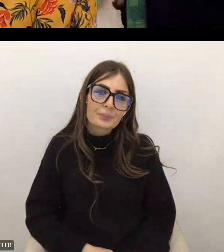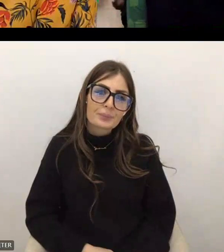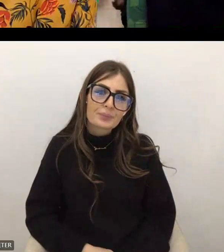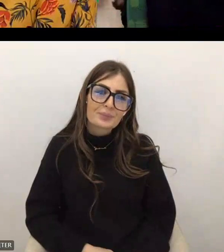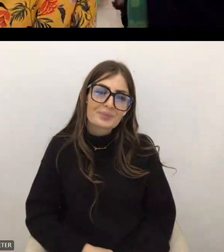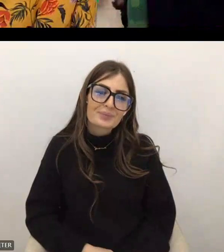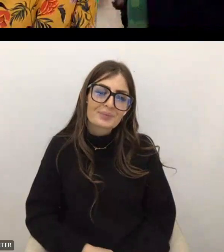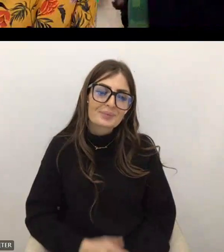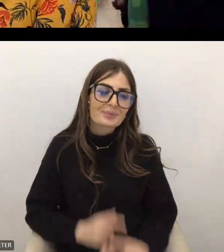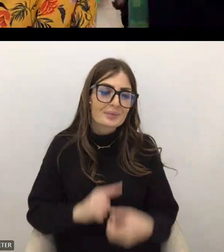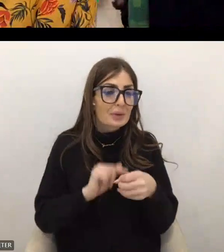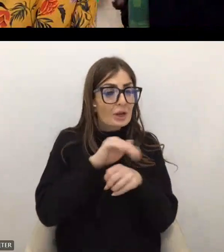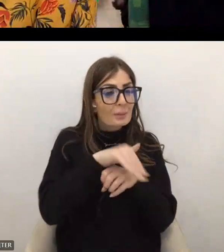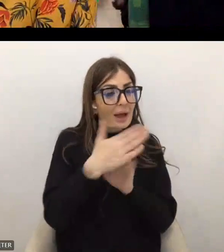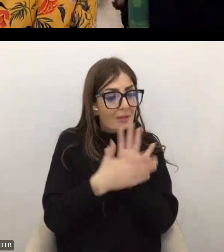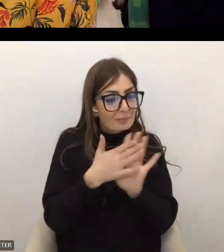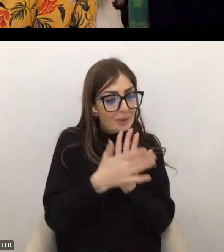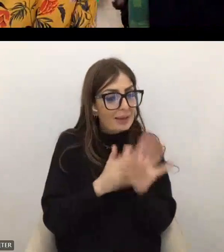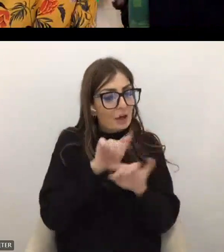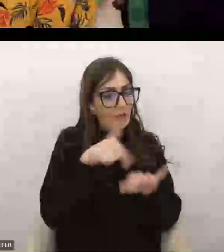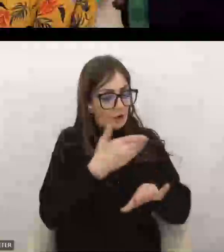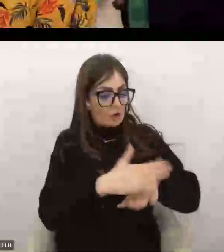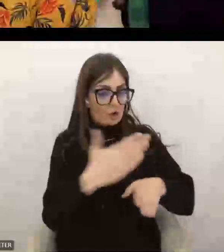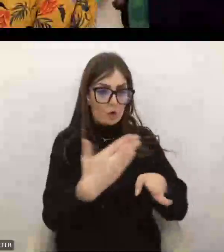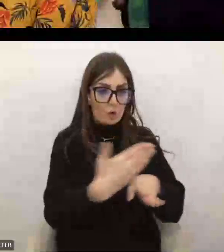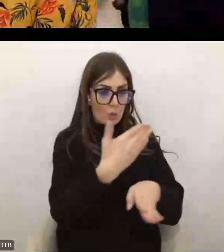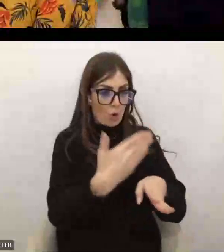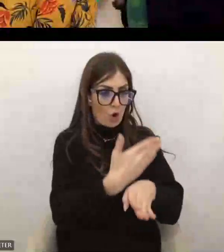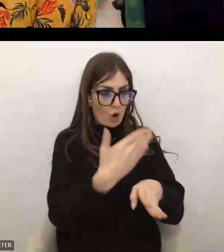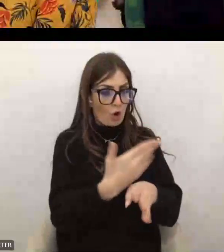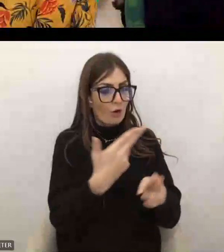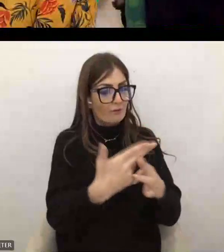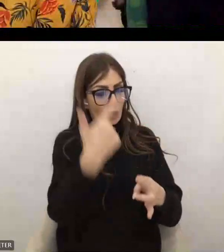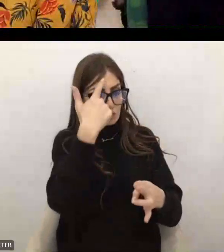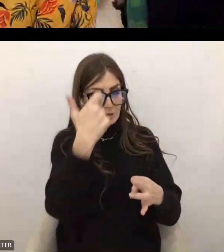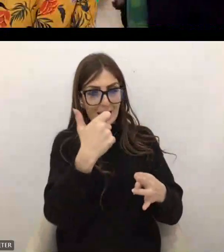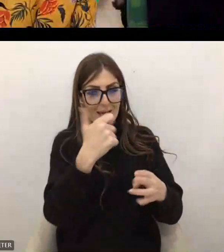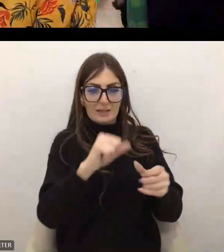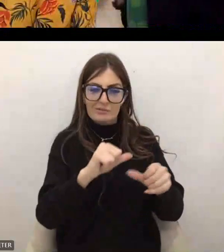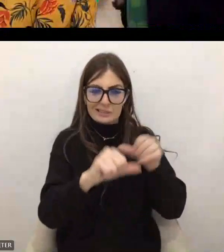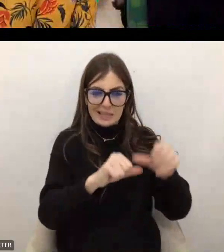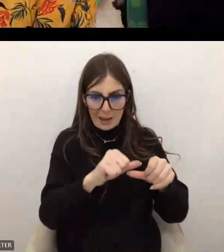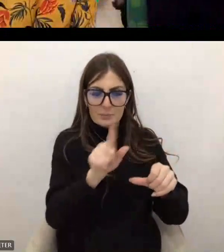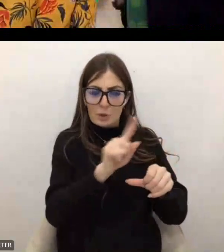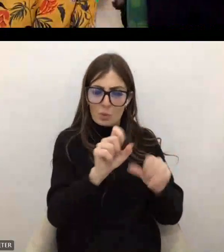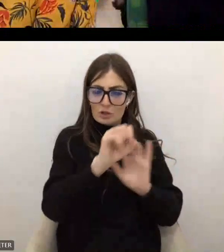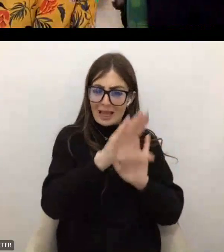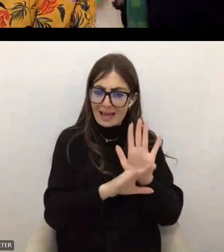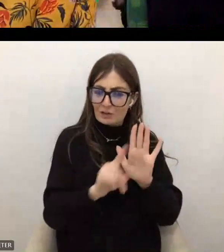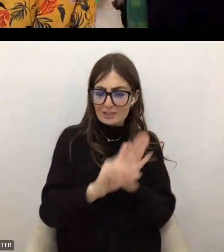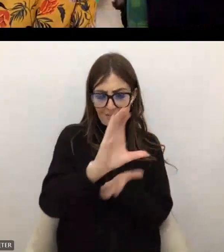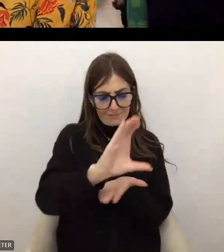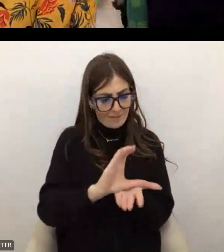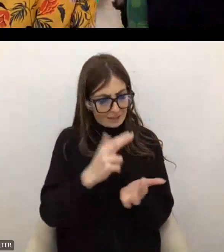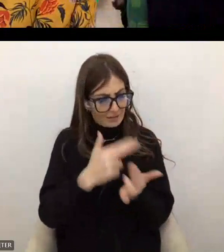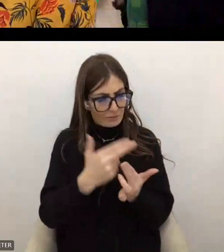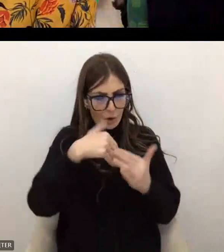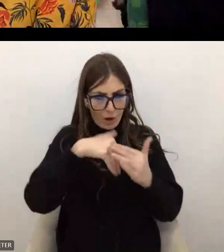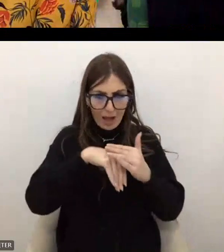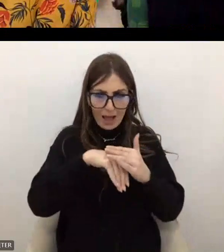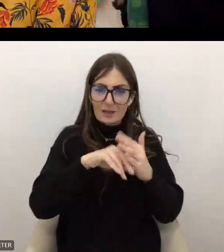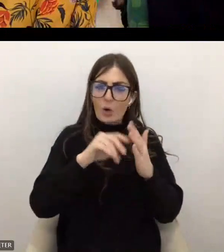A question about the definition of new work in regards to creative steps. What category does funding fall under for